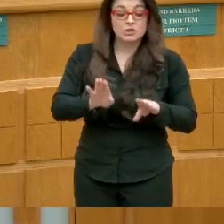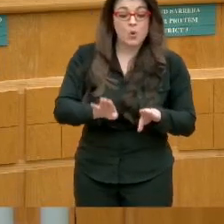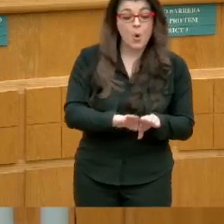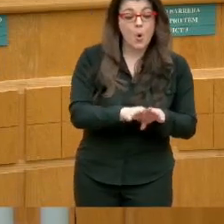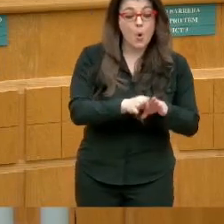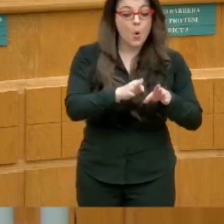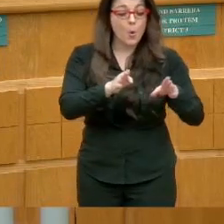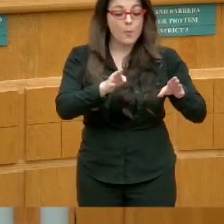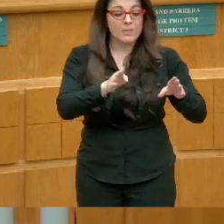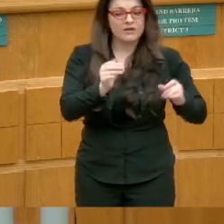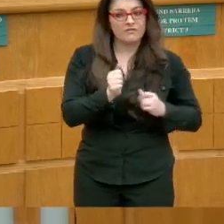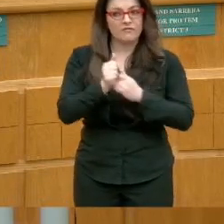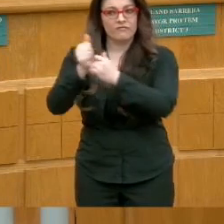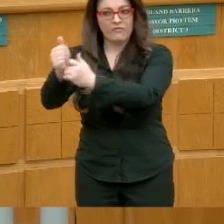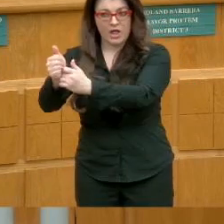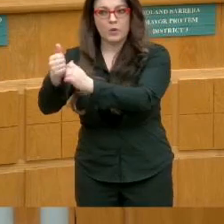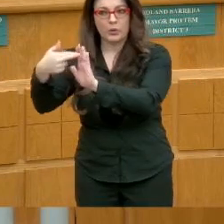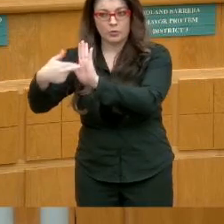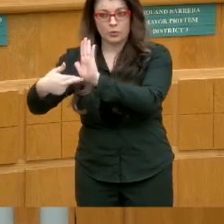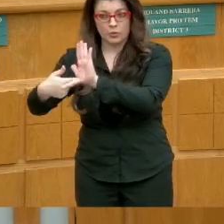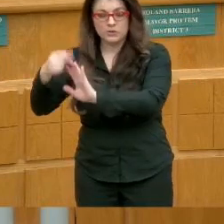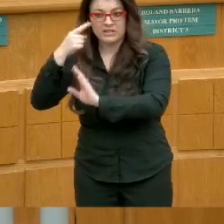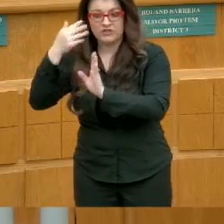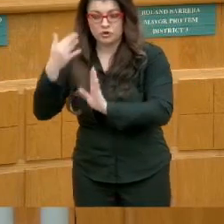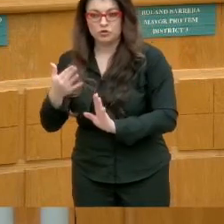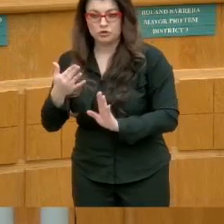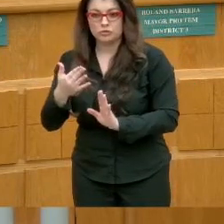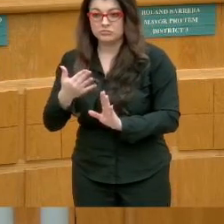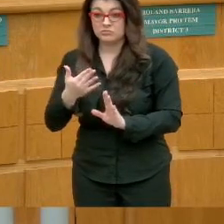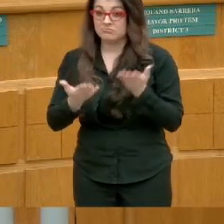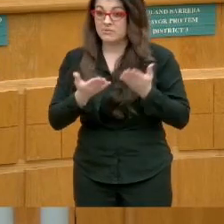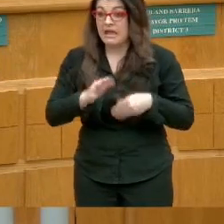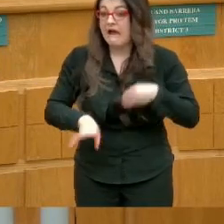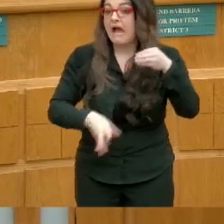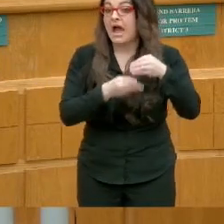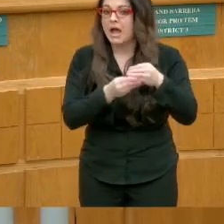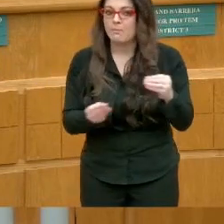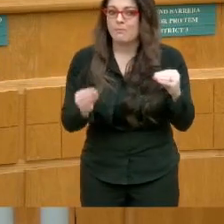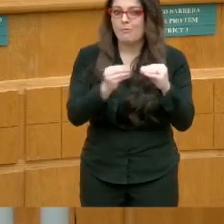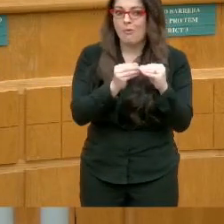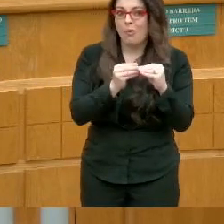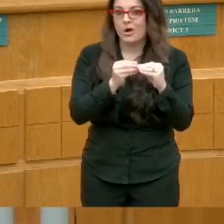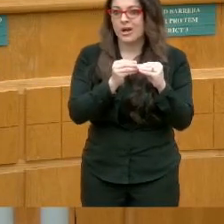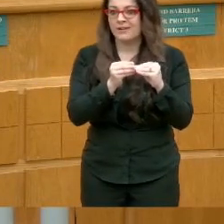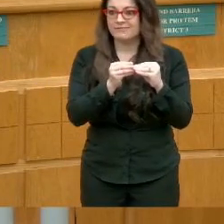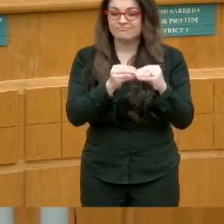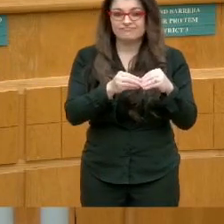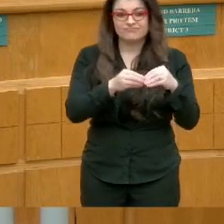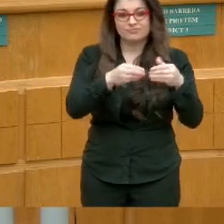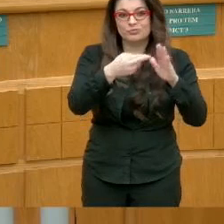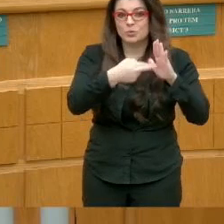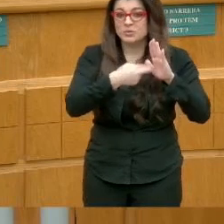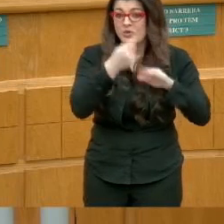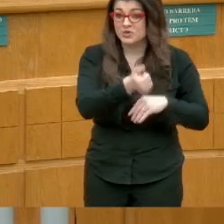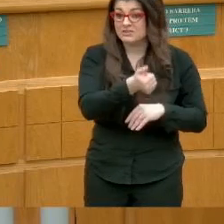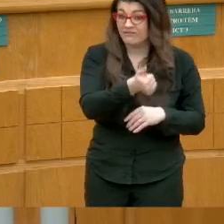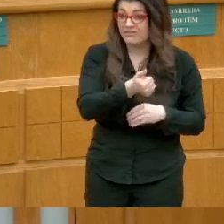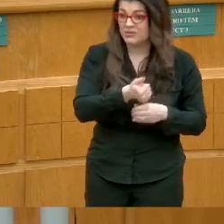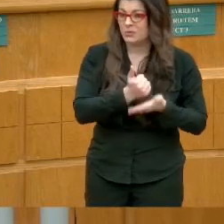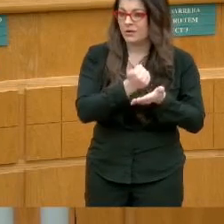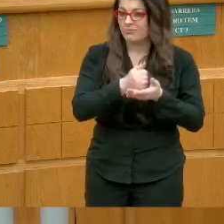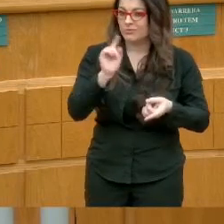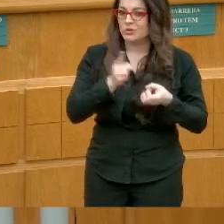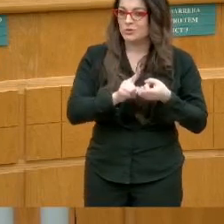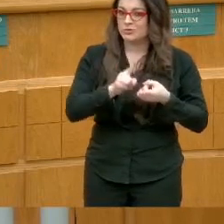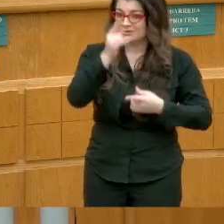seek to add additional precautions and creative measures to avoid transmission of the virus. Social distancing